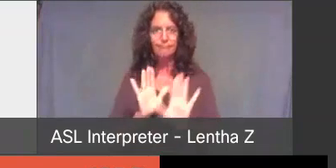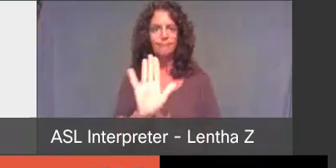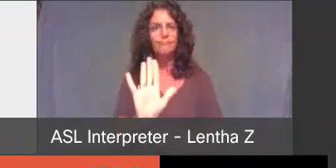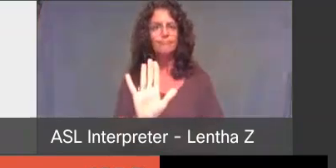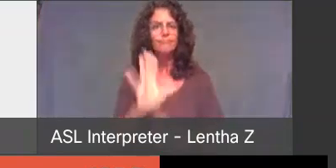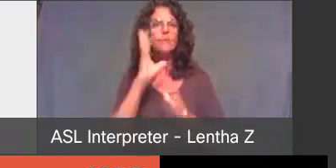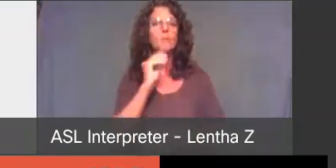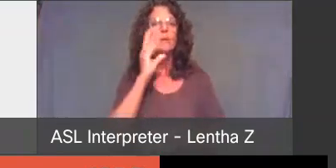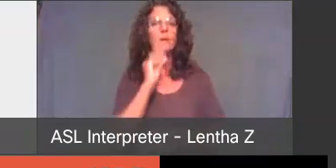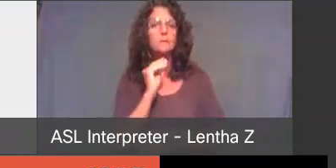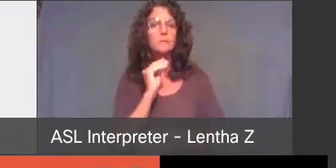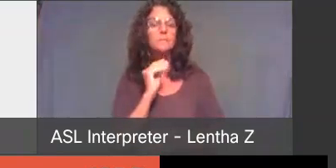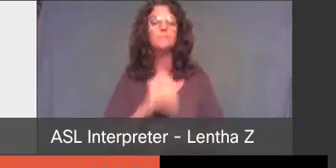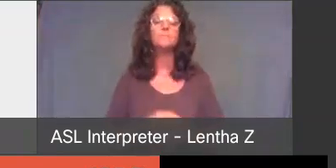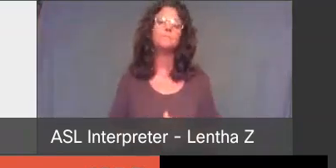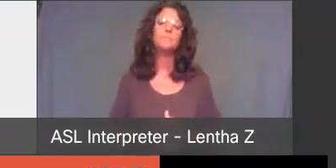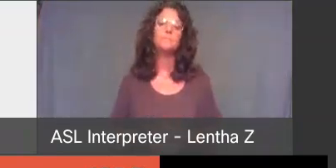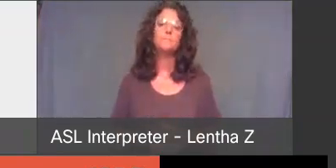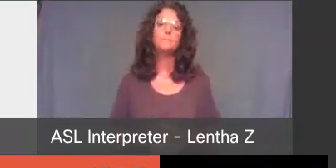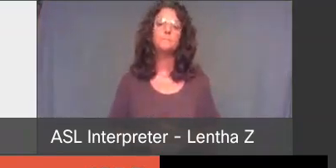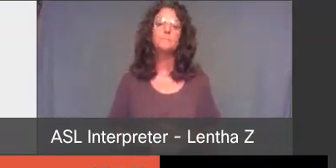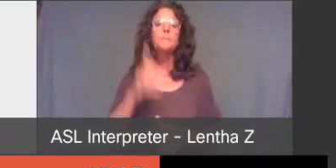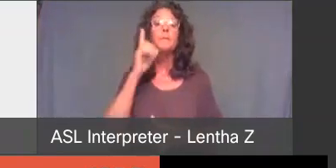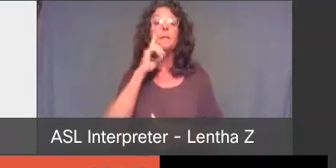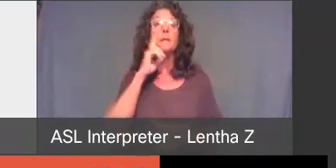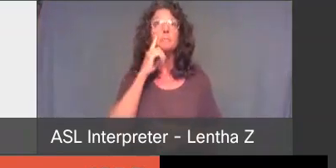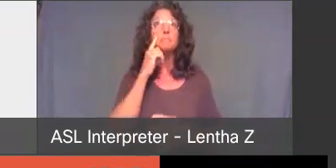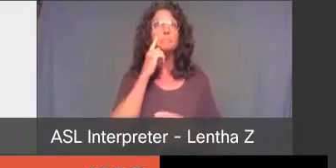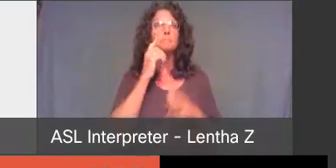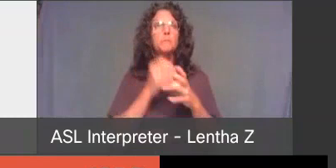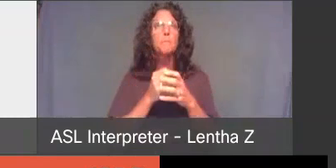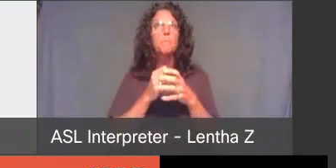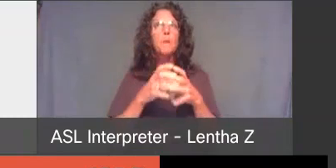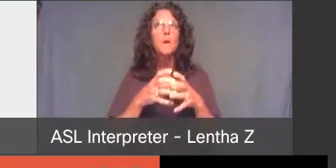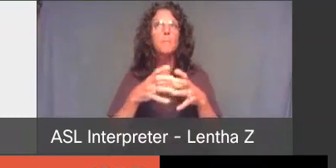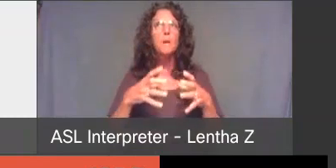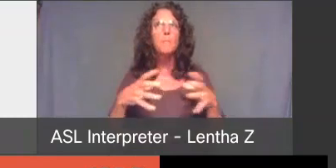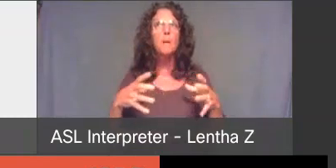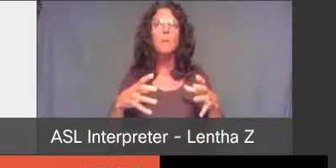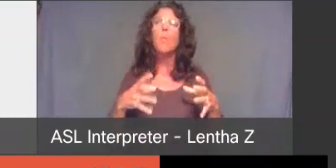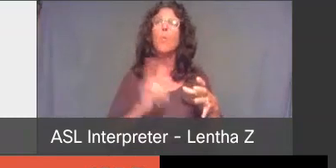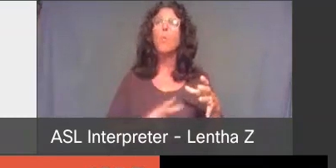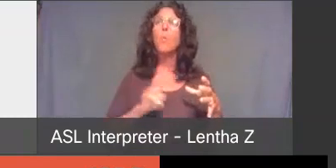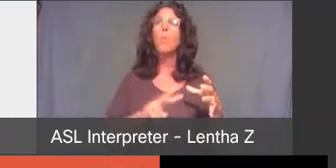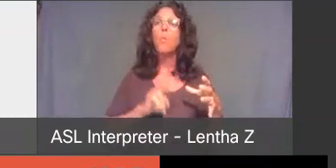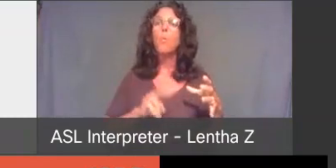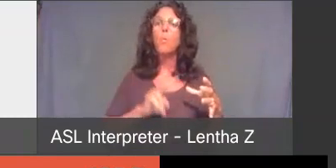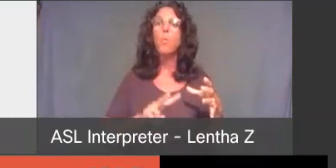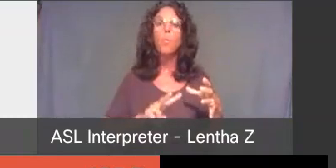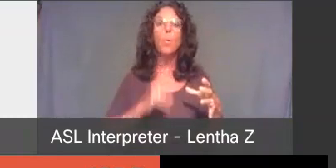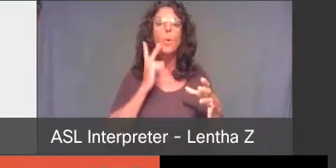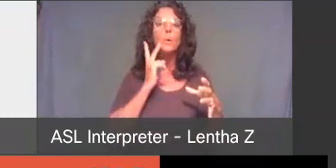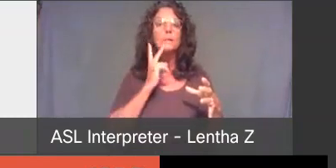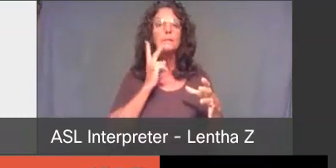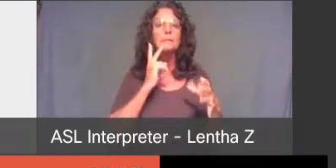entirely. And I think that when we expand upon it, can be really powerful in how we view other types of identities